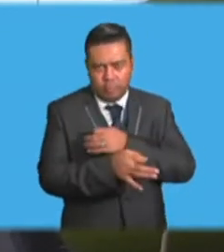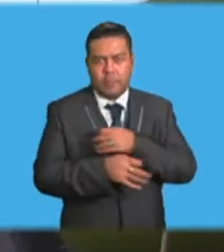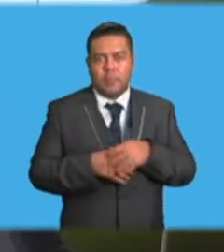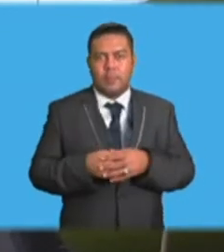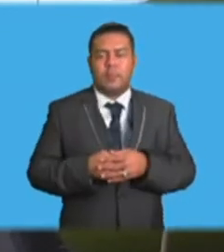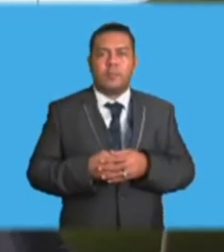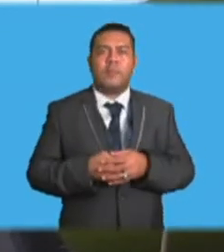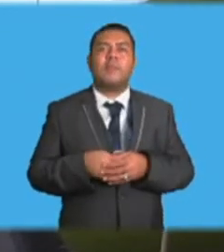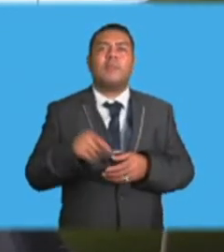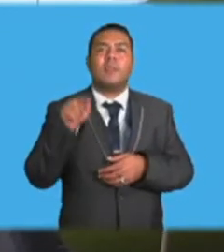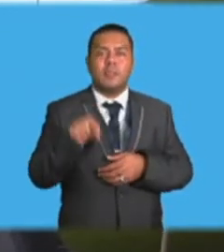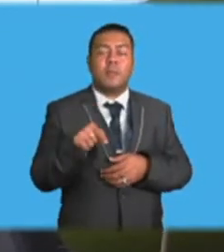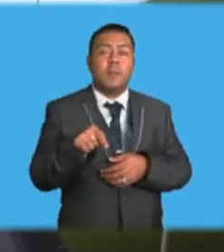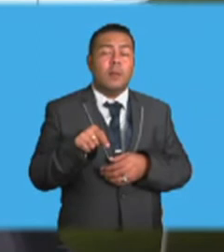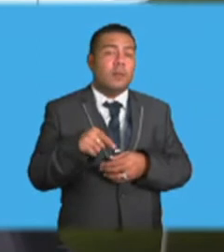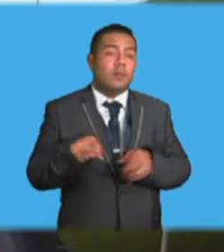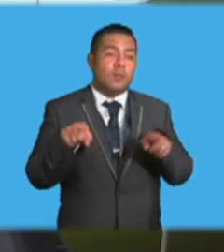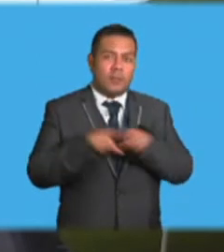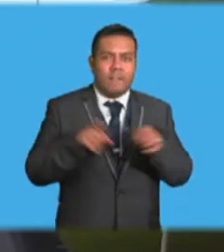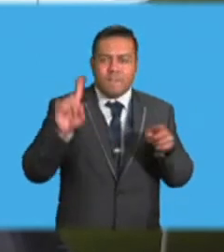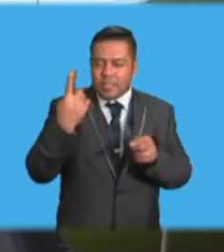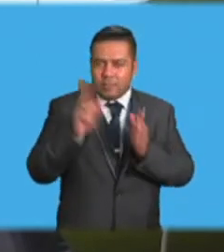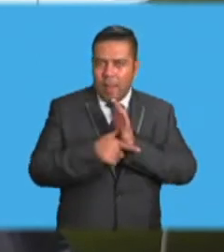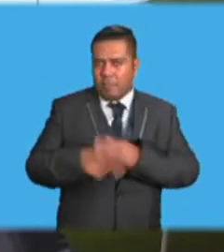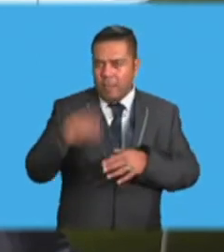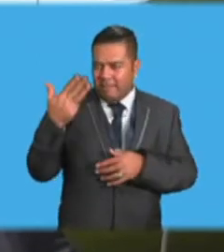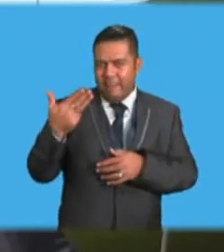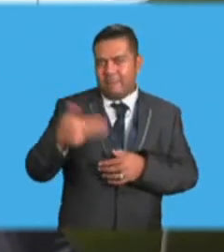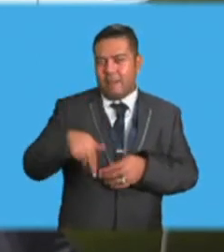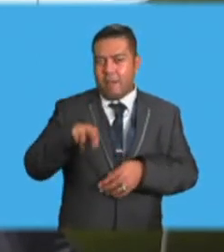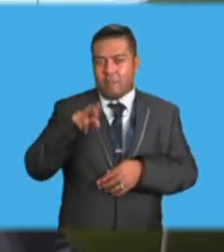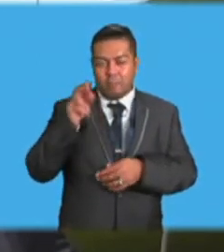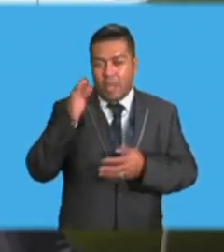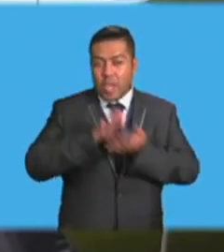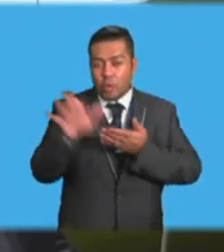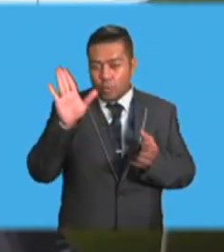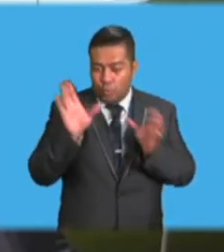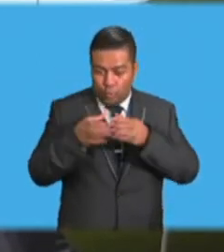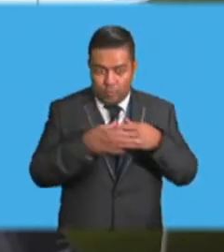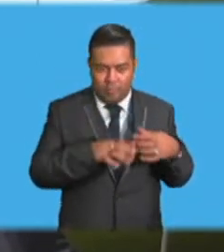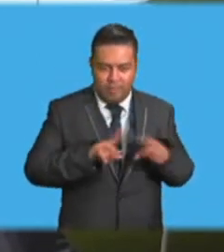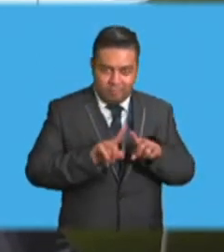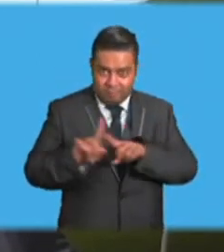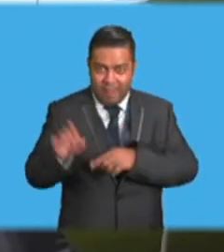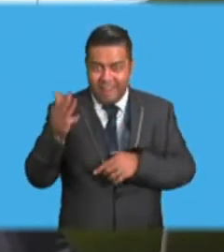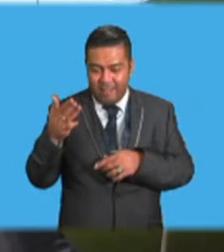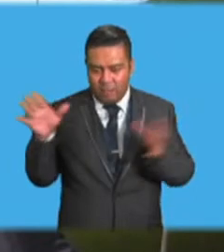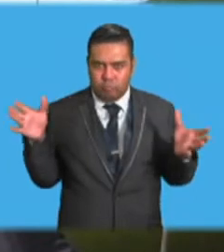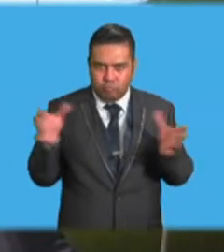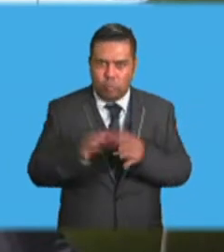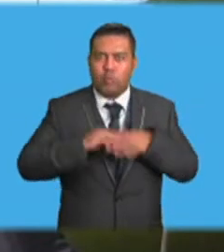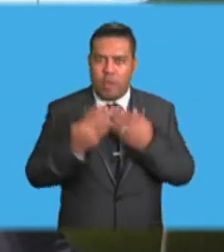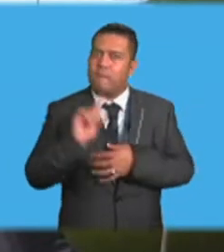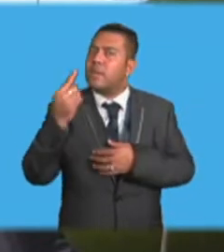first ever collaboration between these 9 different Hindu organizations, Madam Speaker. I'd also,